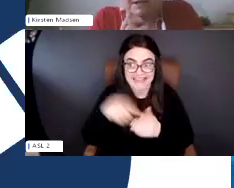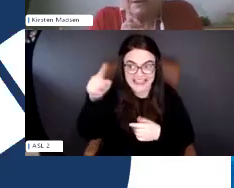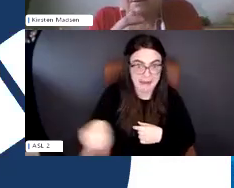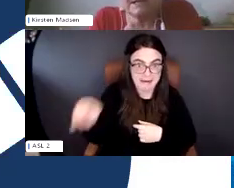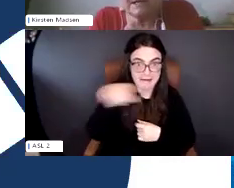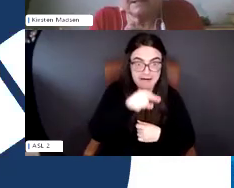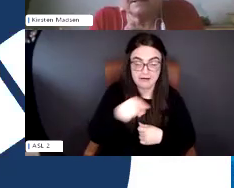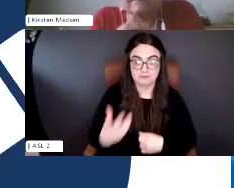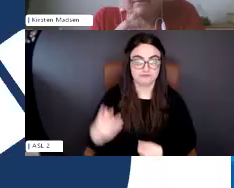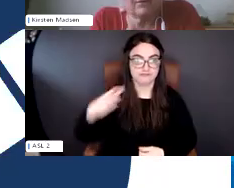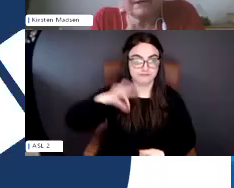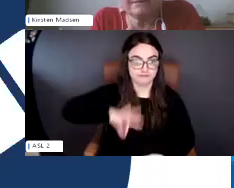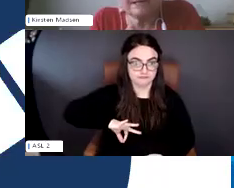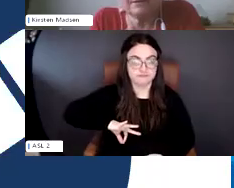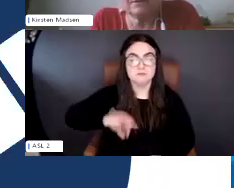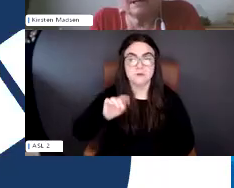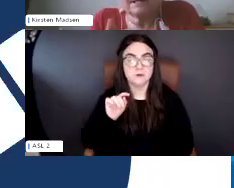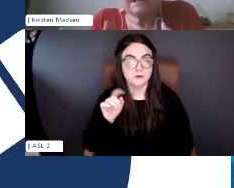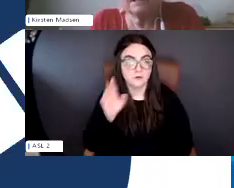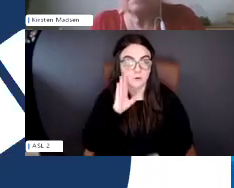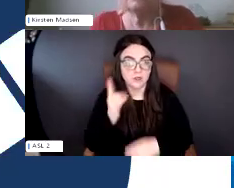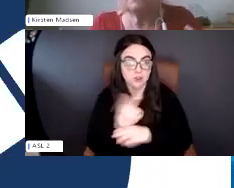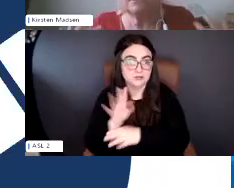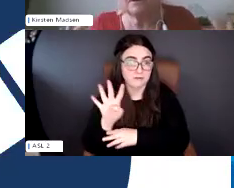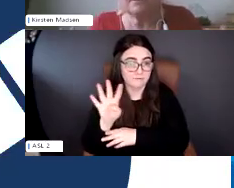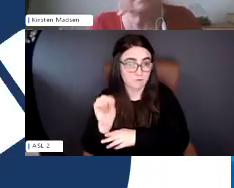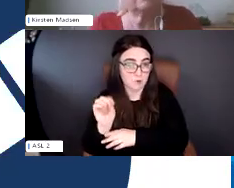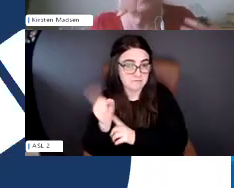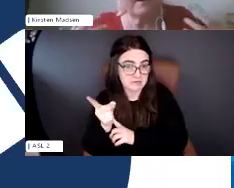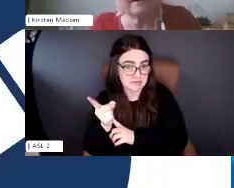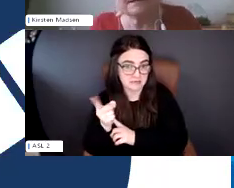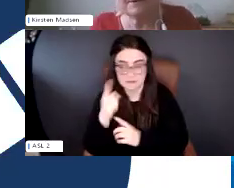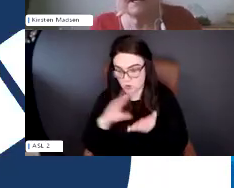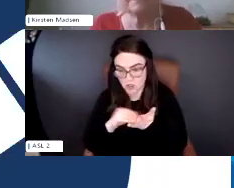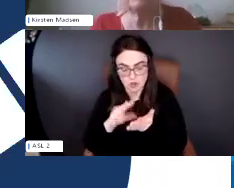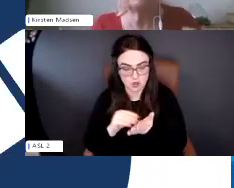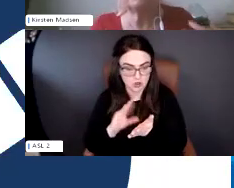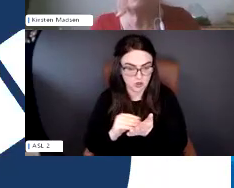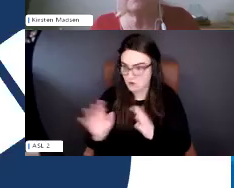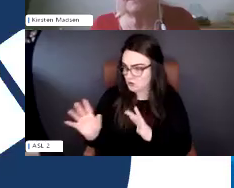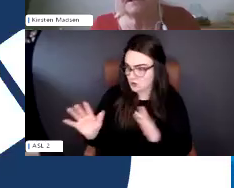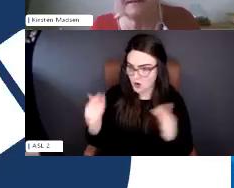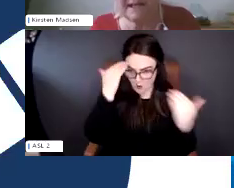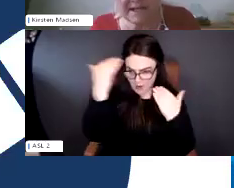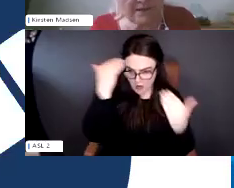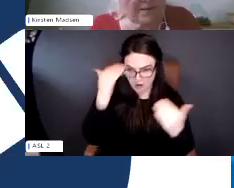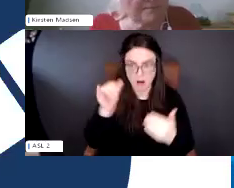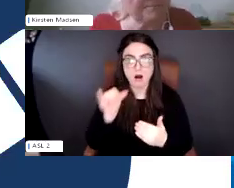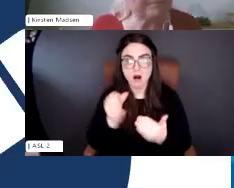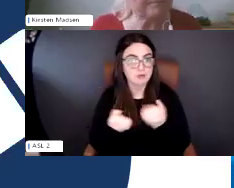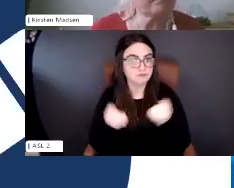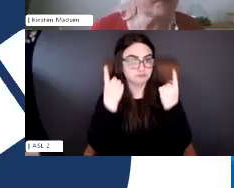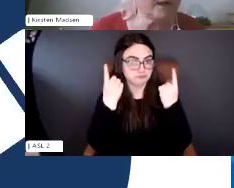to use this 40-minute toolkit to learn awareness raise, to learn some of the things that they can